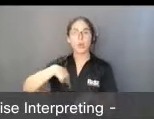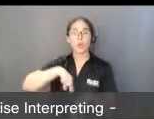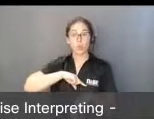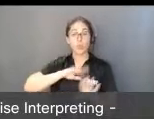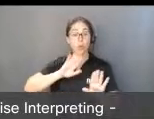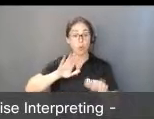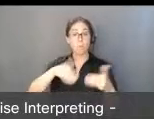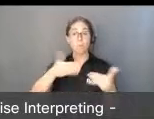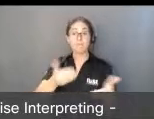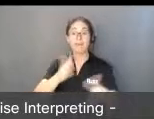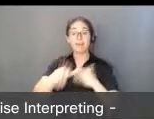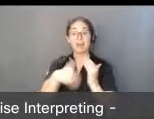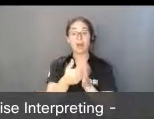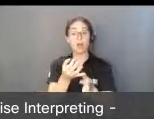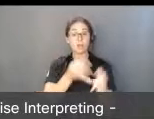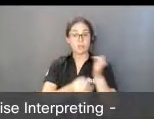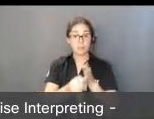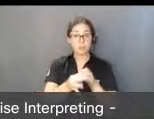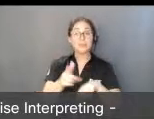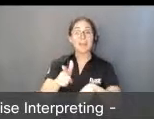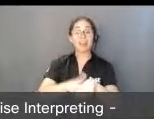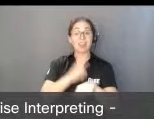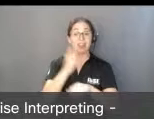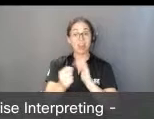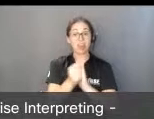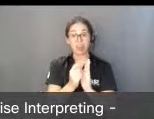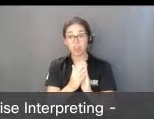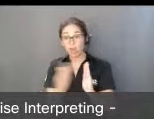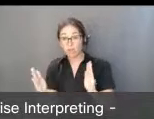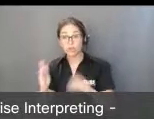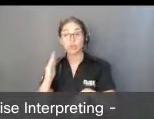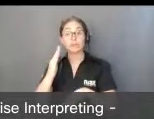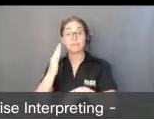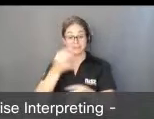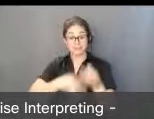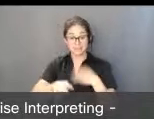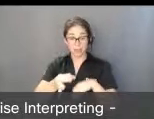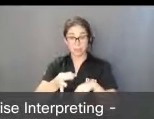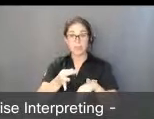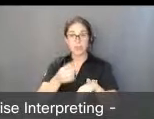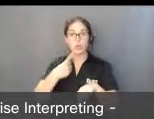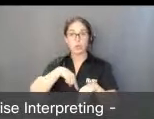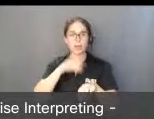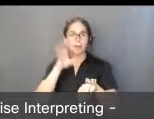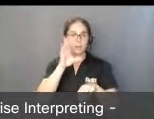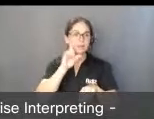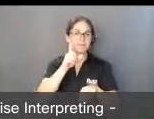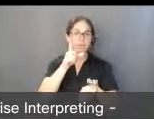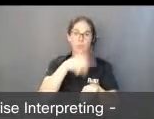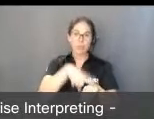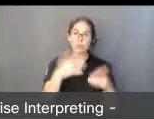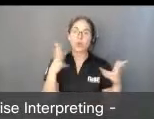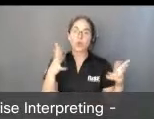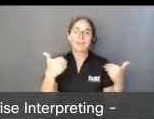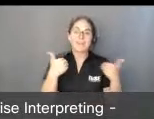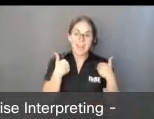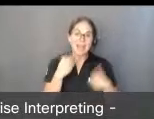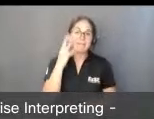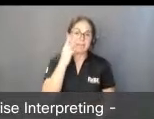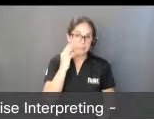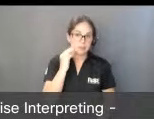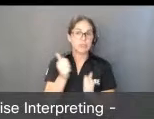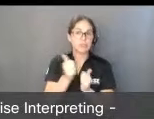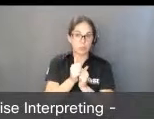and those that are going to be long-term, those that already have experience in distance learning,